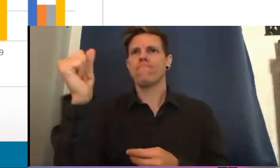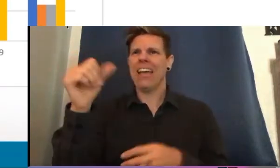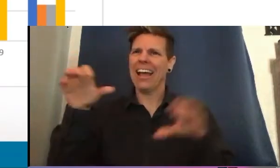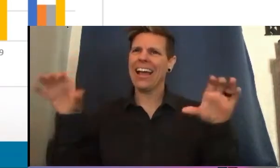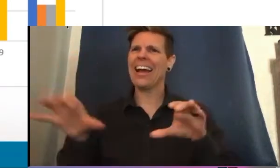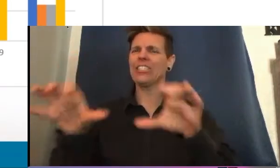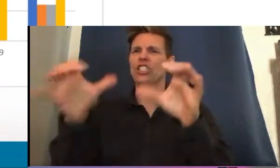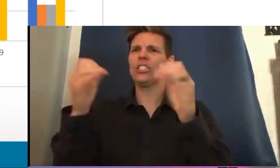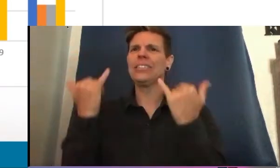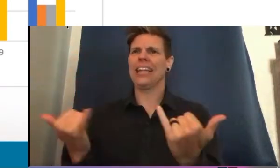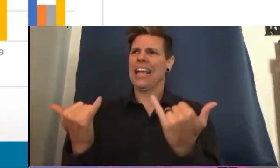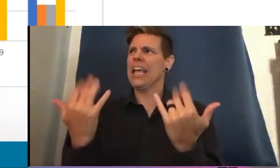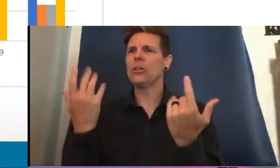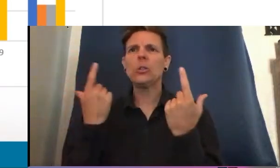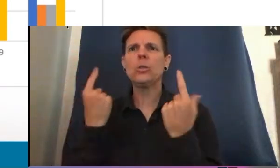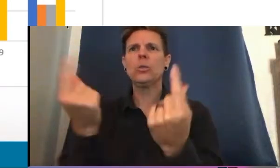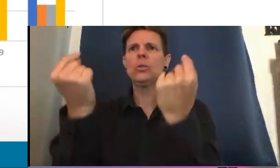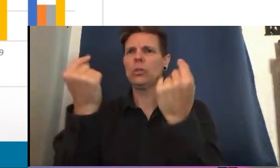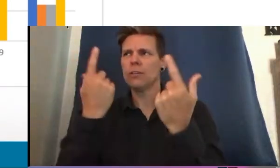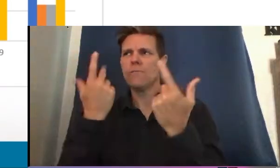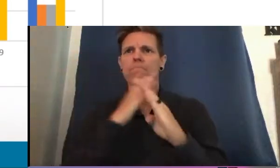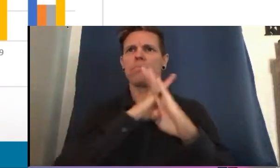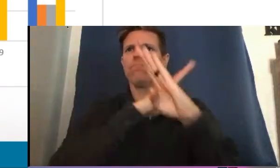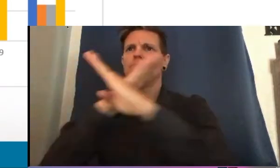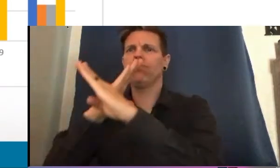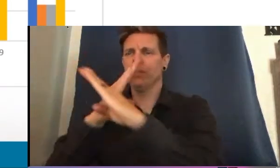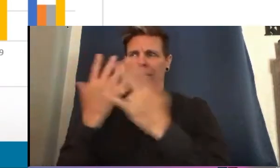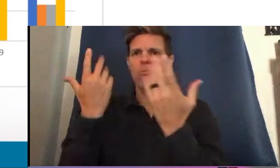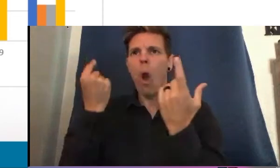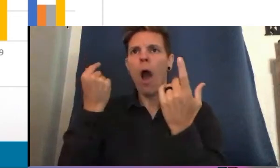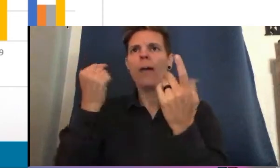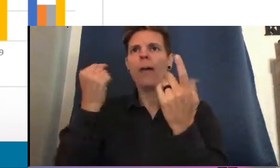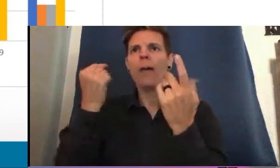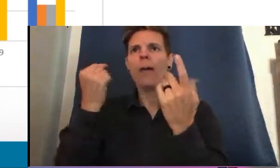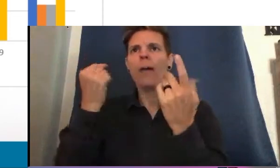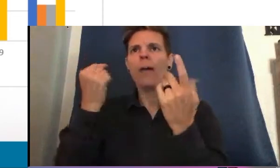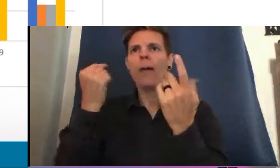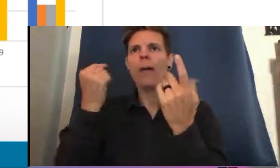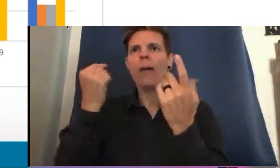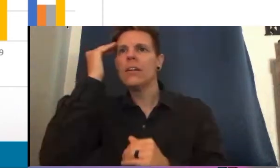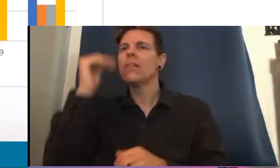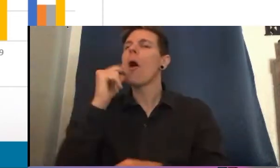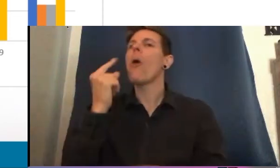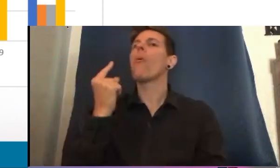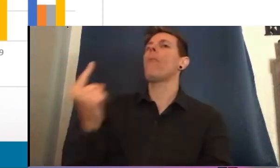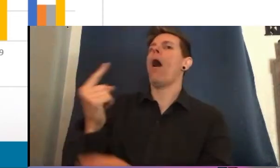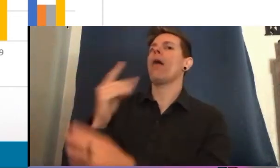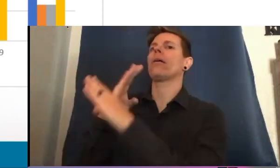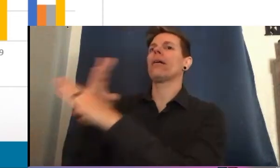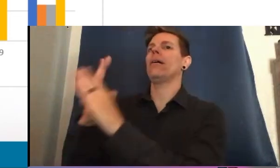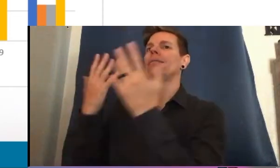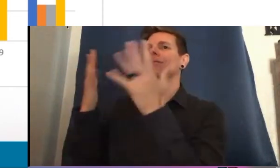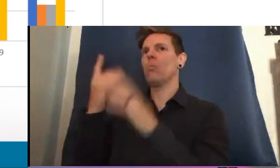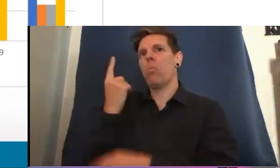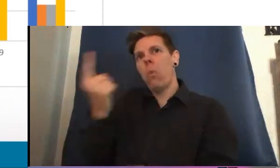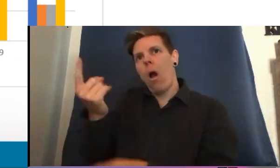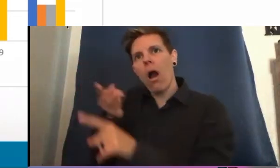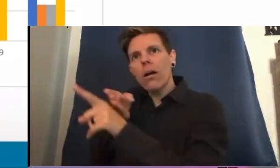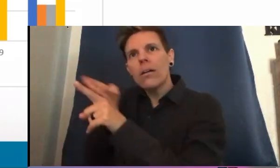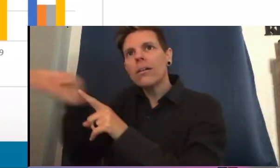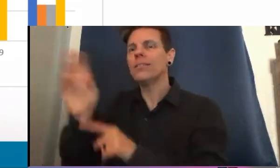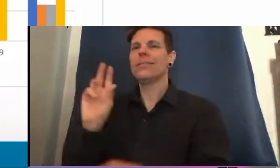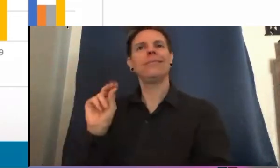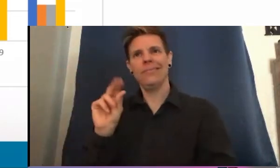measures that we have been educating on, and not singling out one prevention measure over some of the others. It's